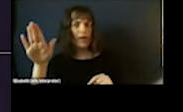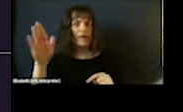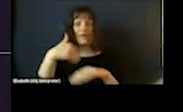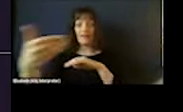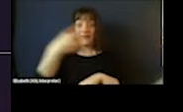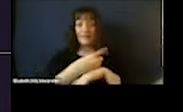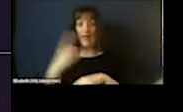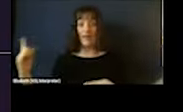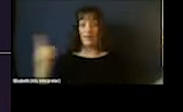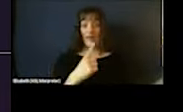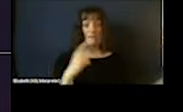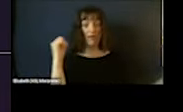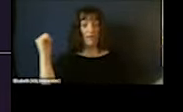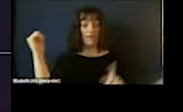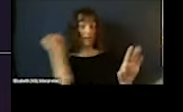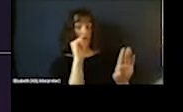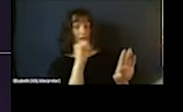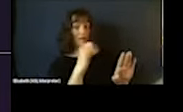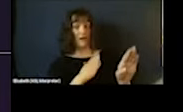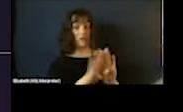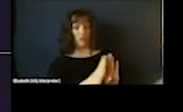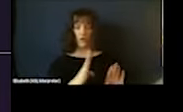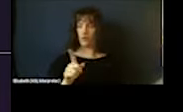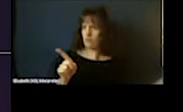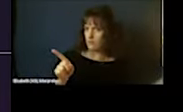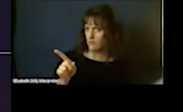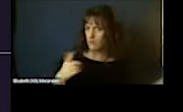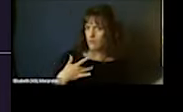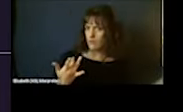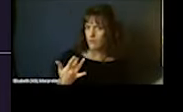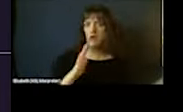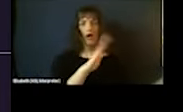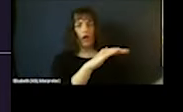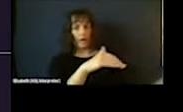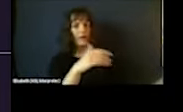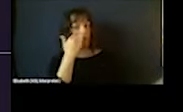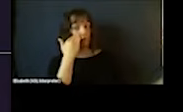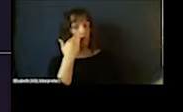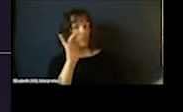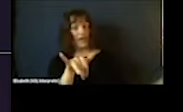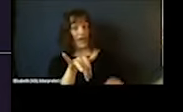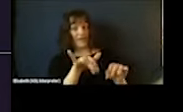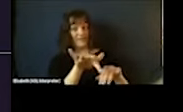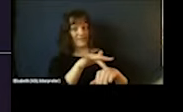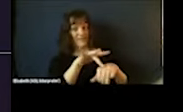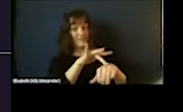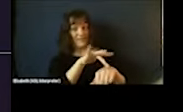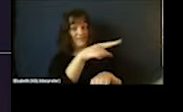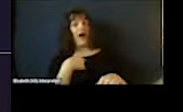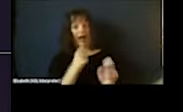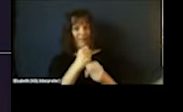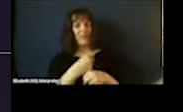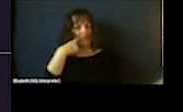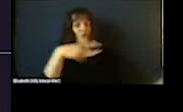for you. You know that thing you were talking about yesterday? I've made it for you." And so he'd actually come up with a bit of code that